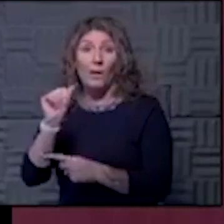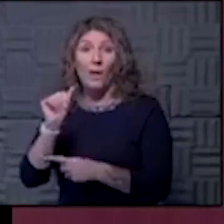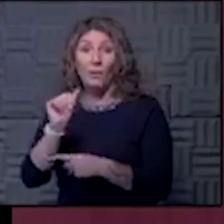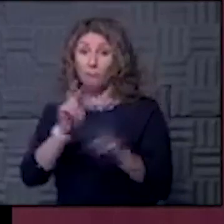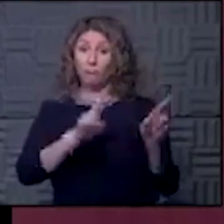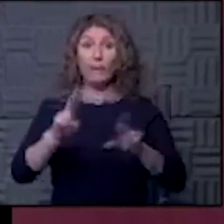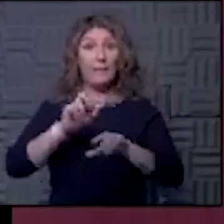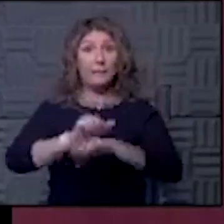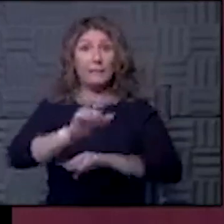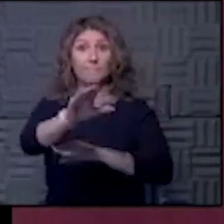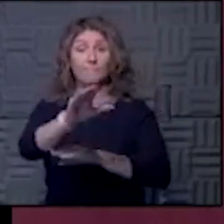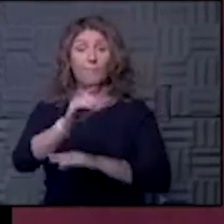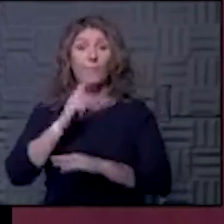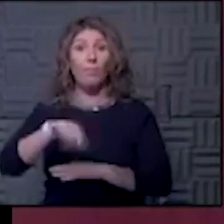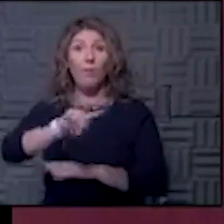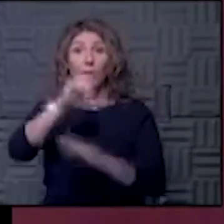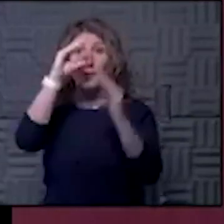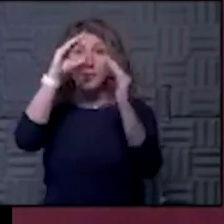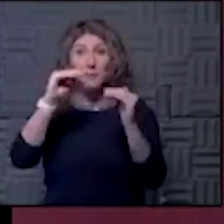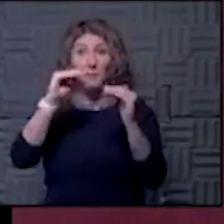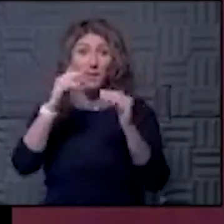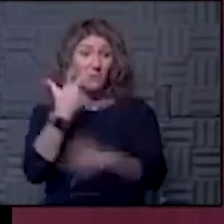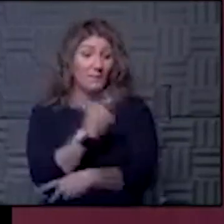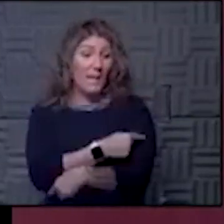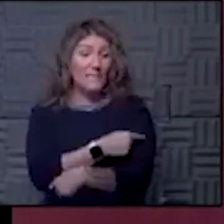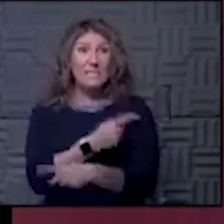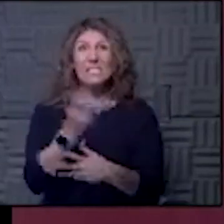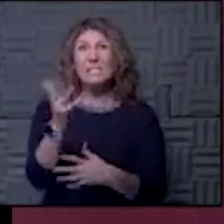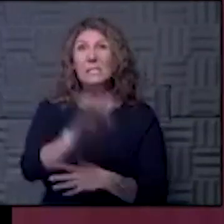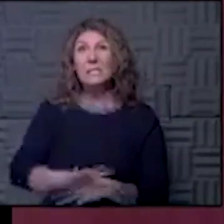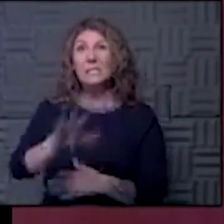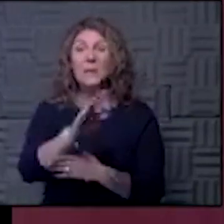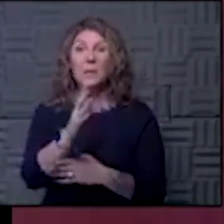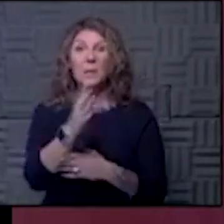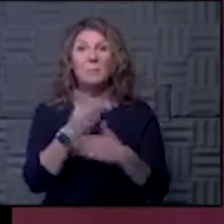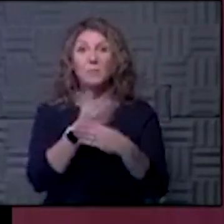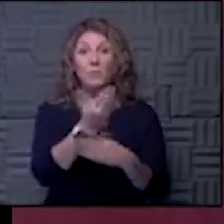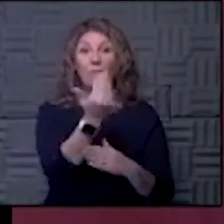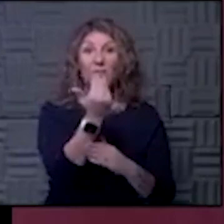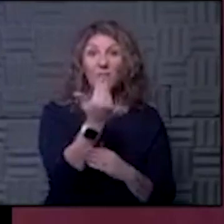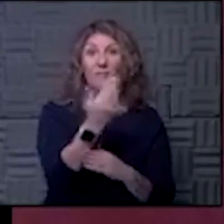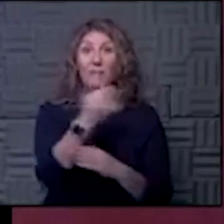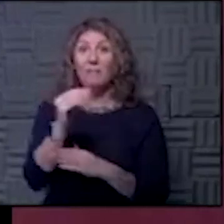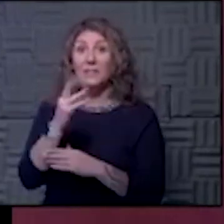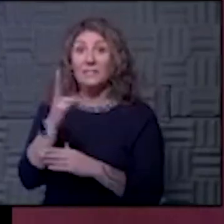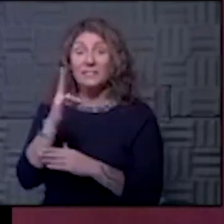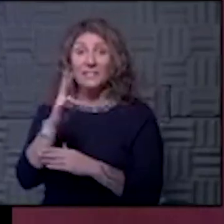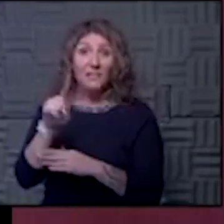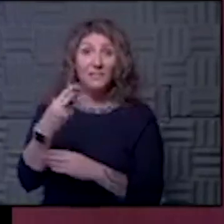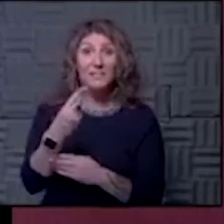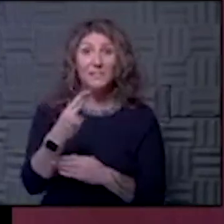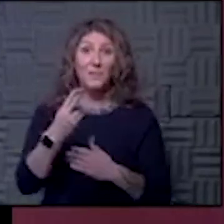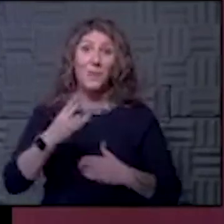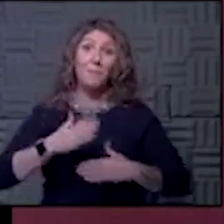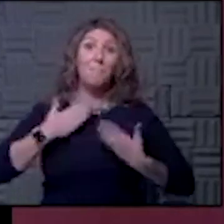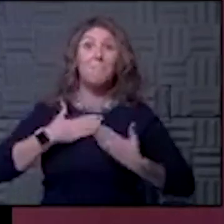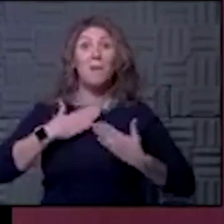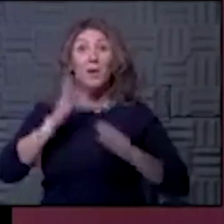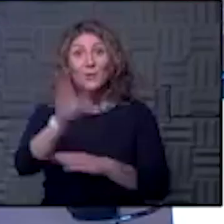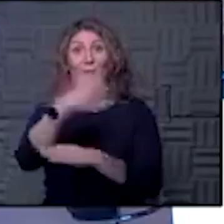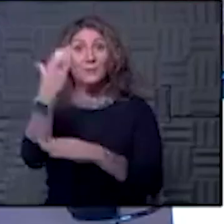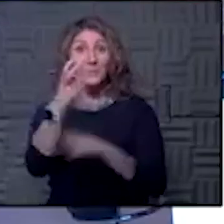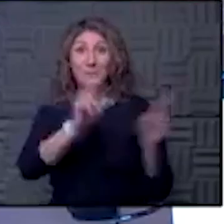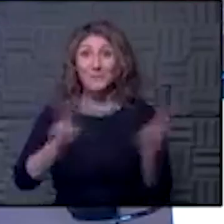ship, which they expect then we could start vaccinating somewhere between the 15th and 17th with the first round. So Merry Christmas, here it comes. And I think I saw